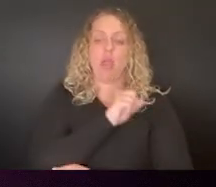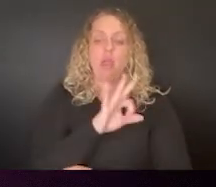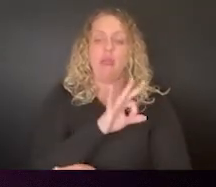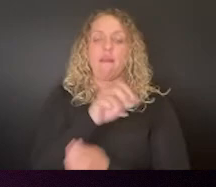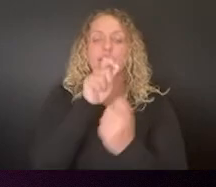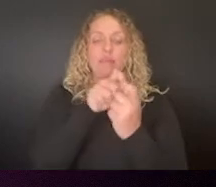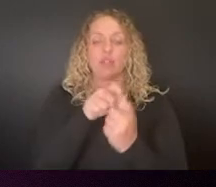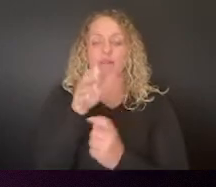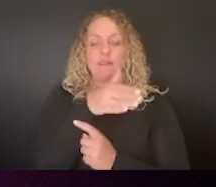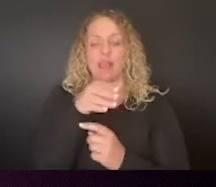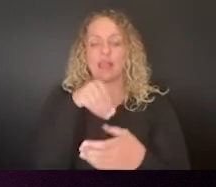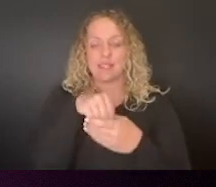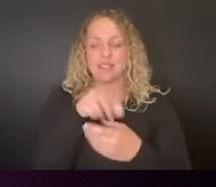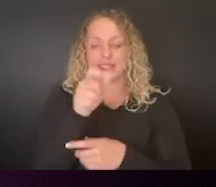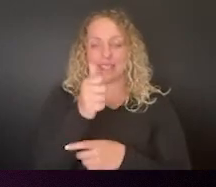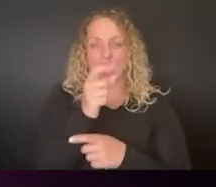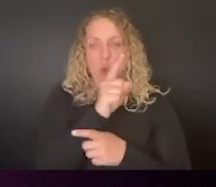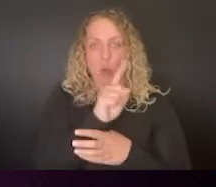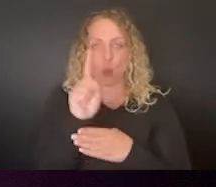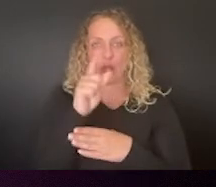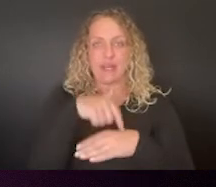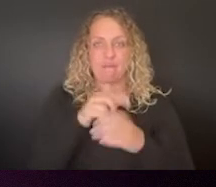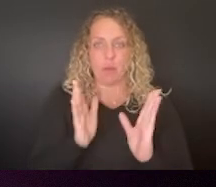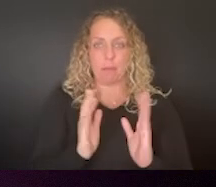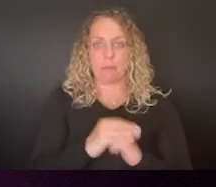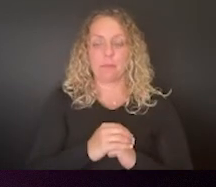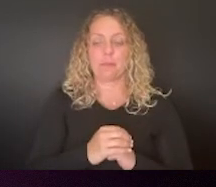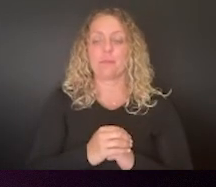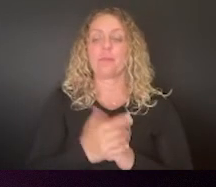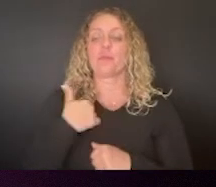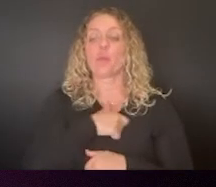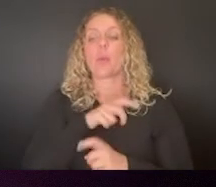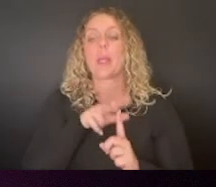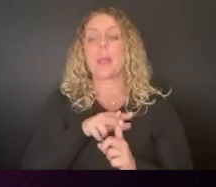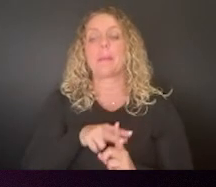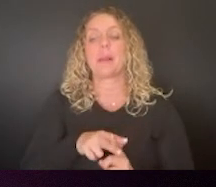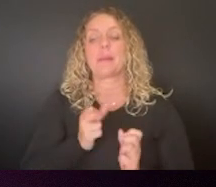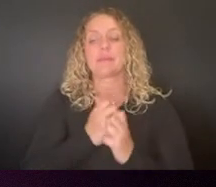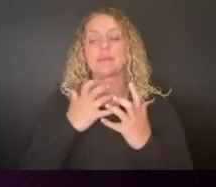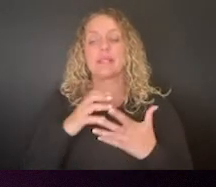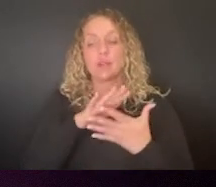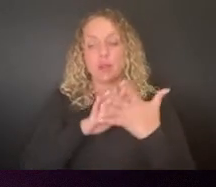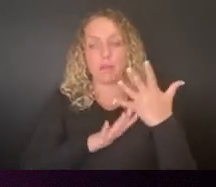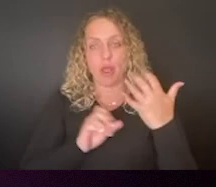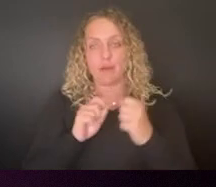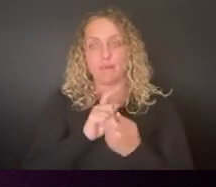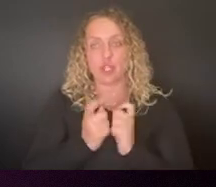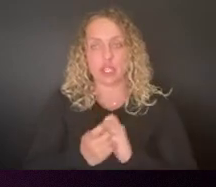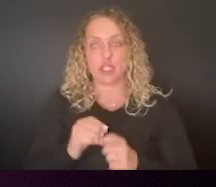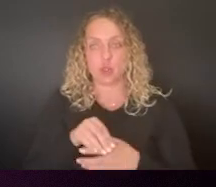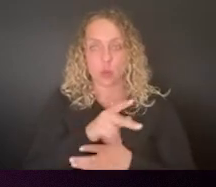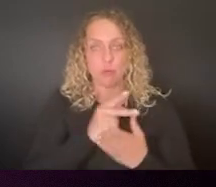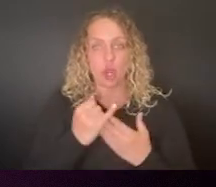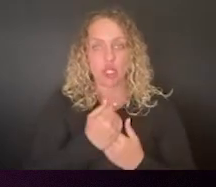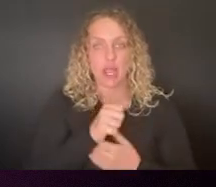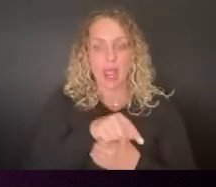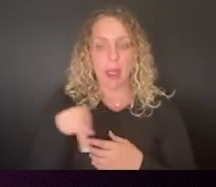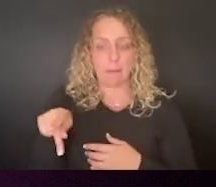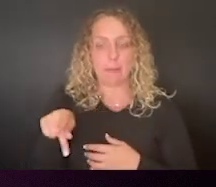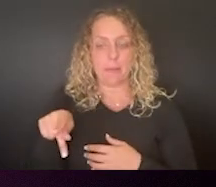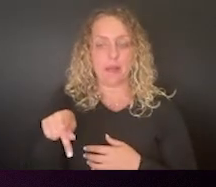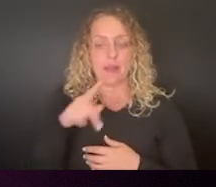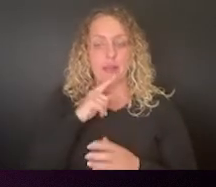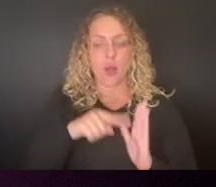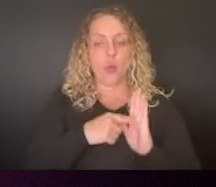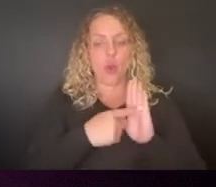Okay, well that was a lot. So to wrap up, with the power of feature flags in a 10-week time